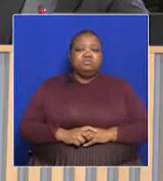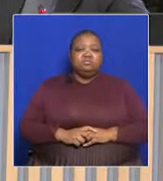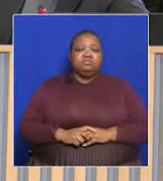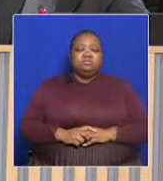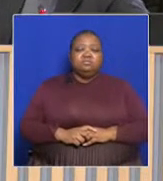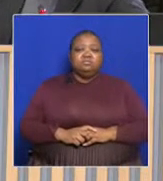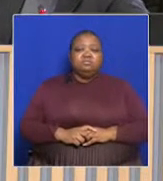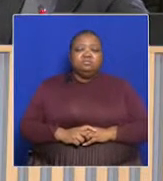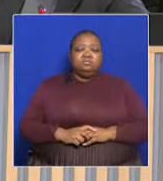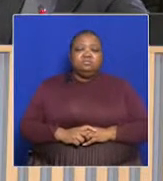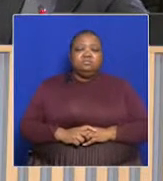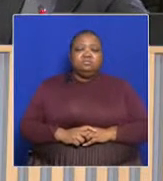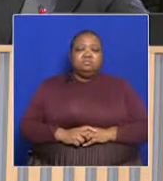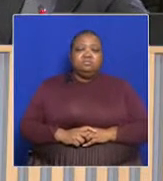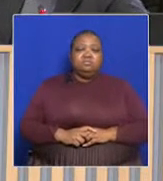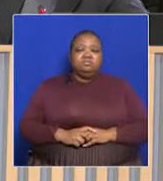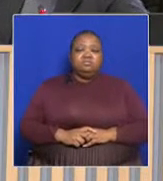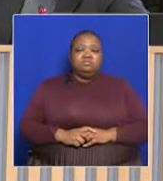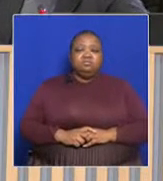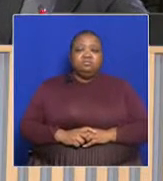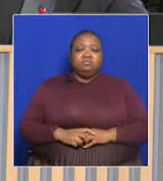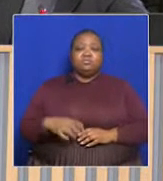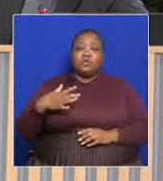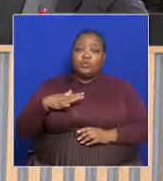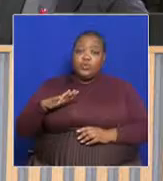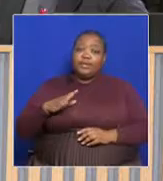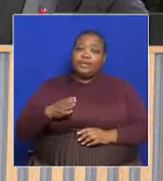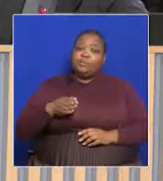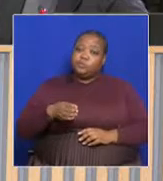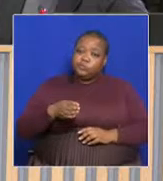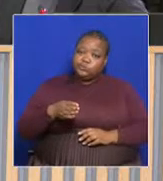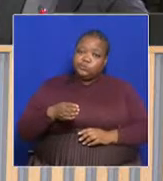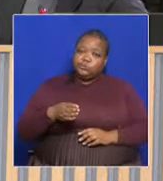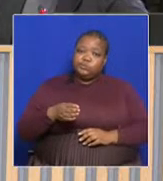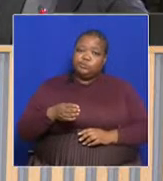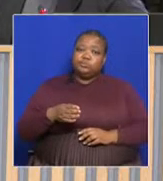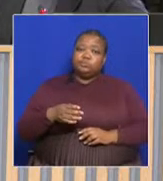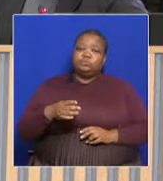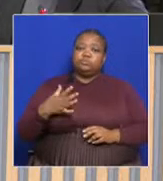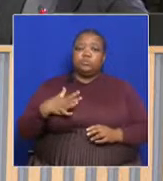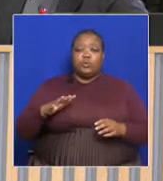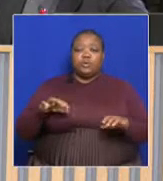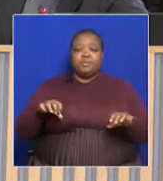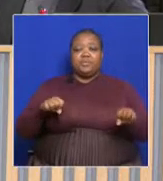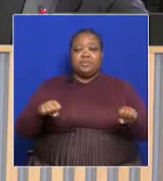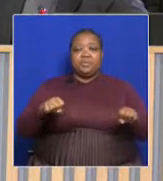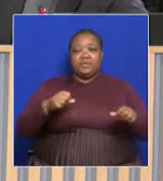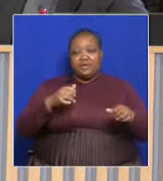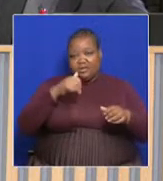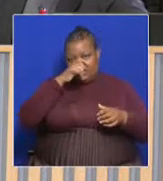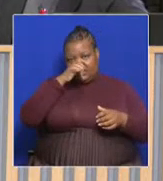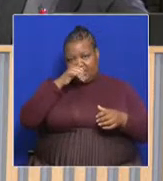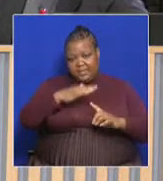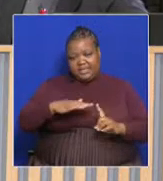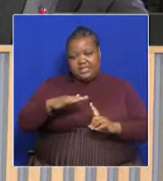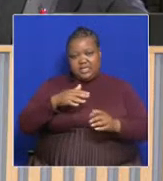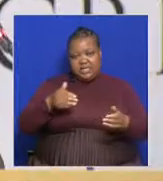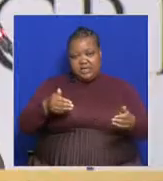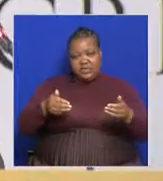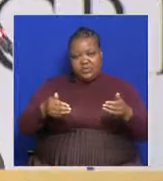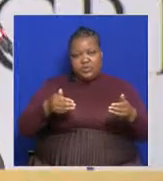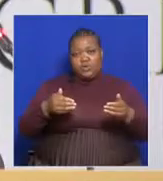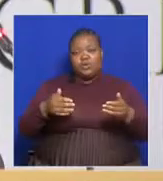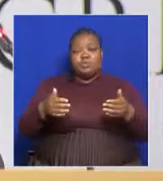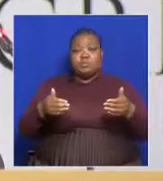to be there, you wanted to take control of the scene, you wanted to manage it the way you managed